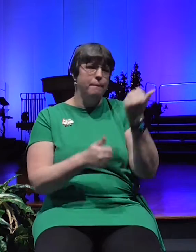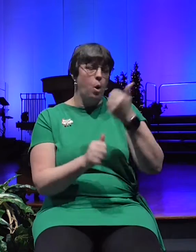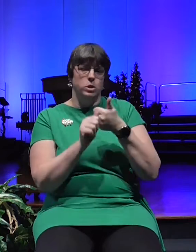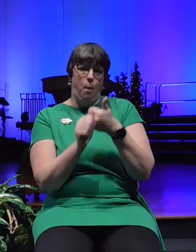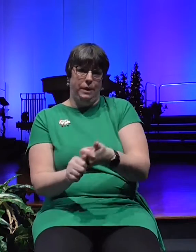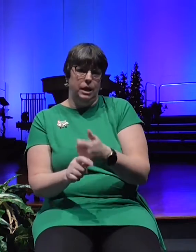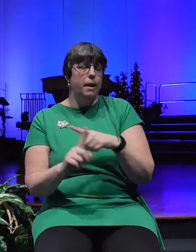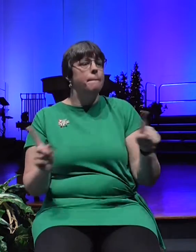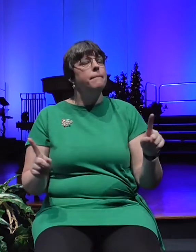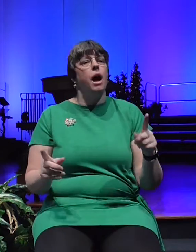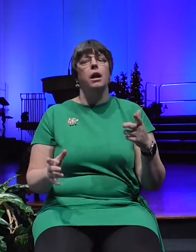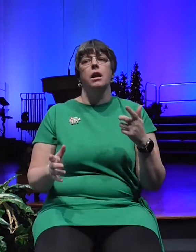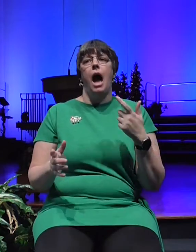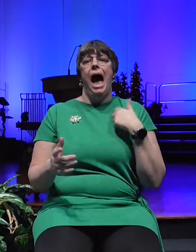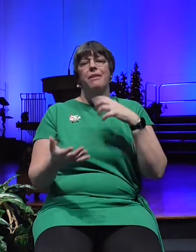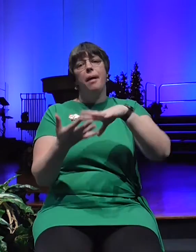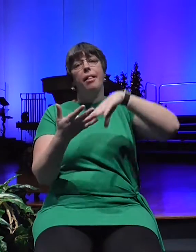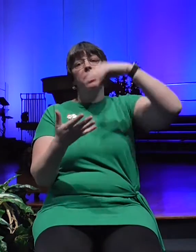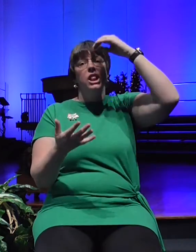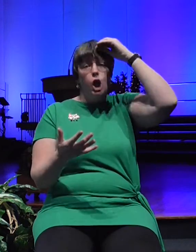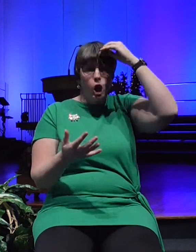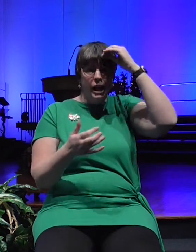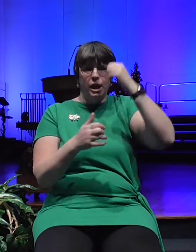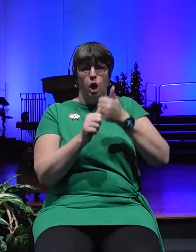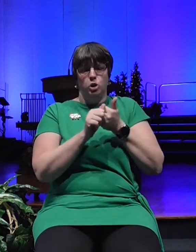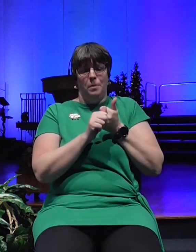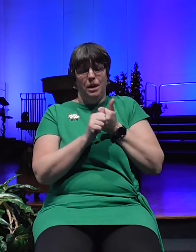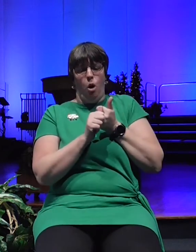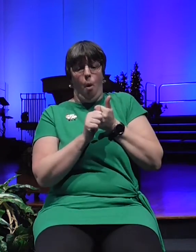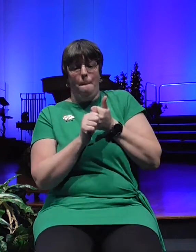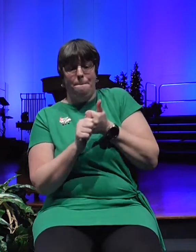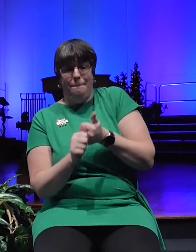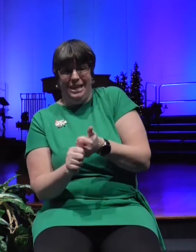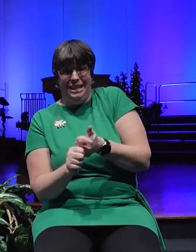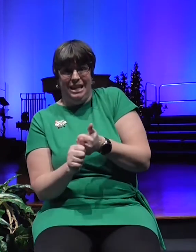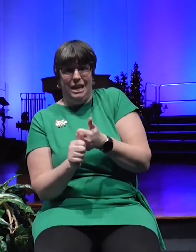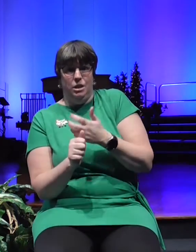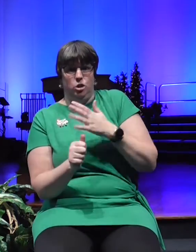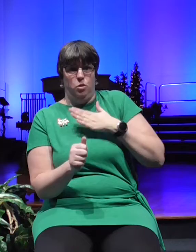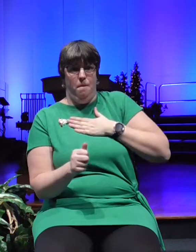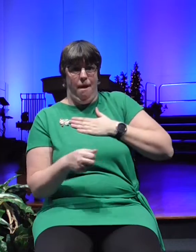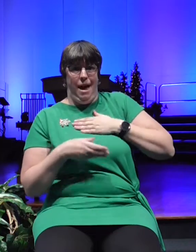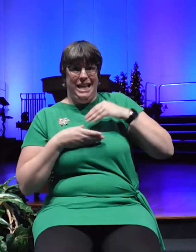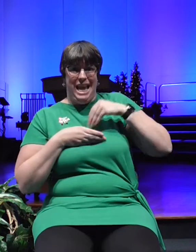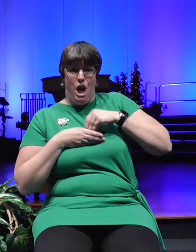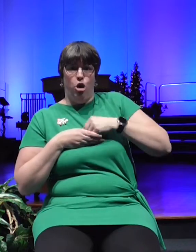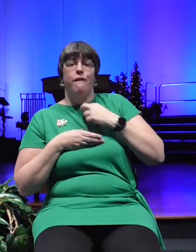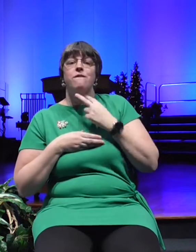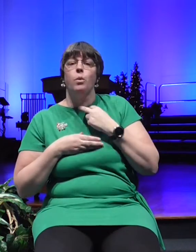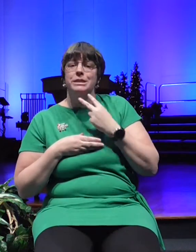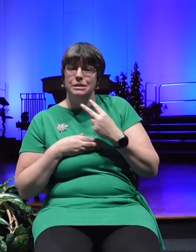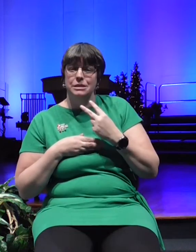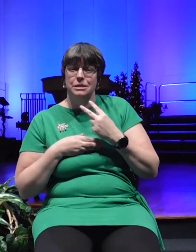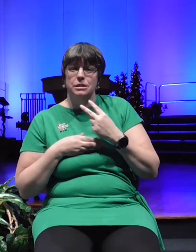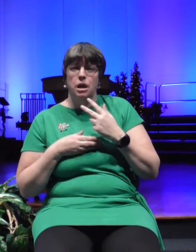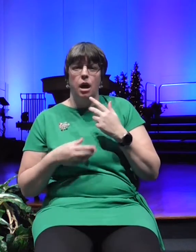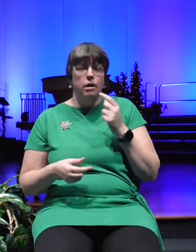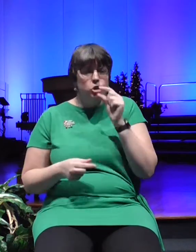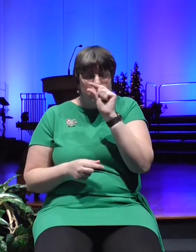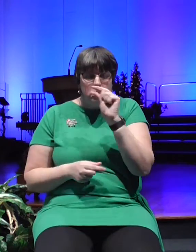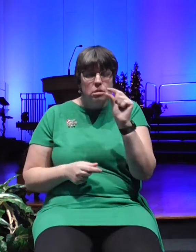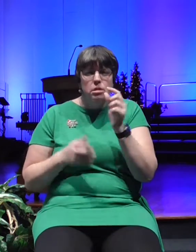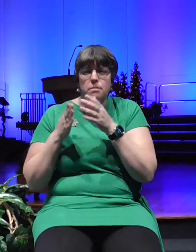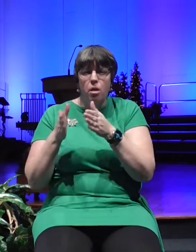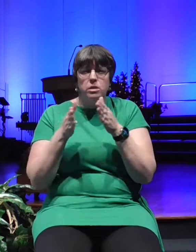but I have learned to be obedient to that inner voice in the smallest